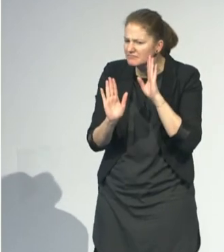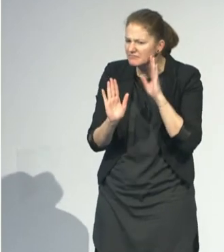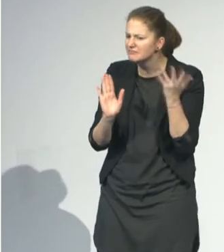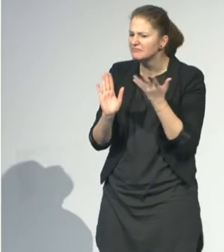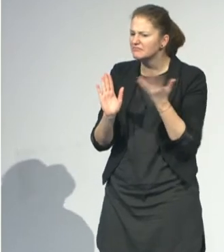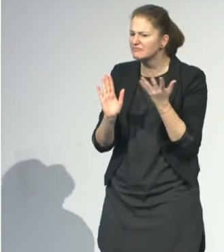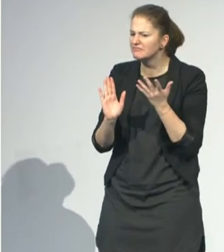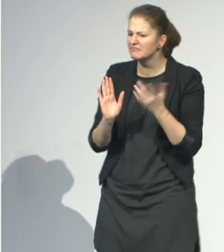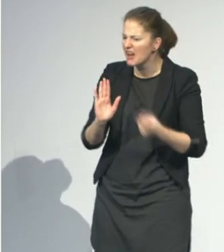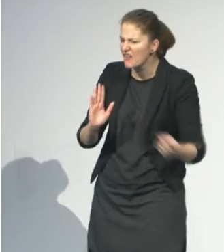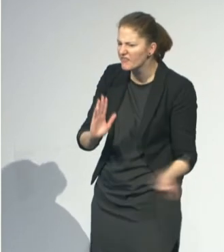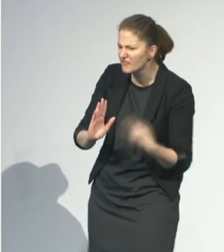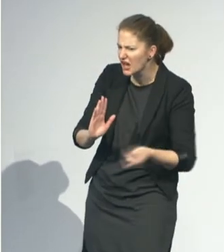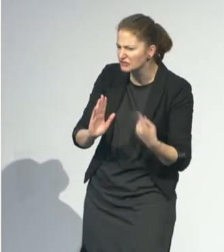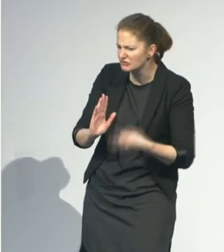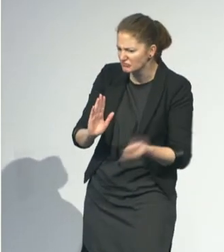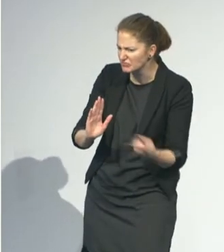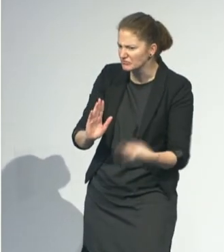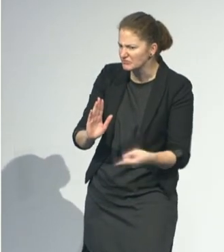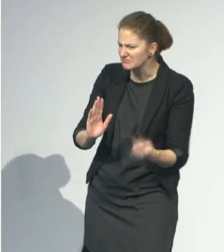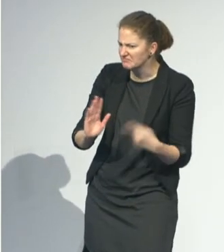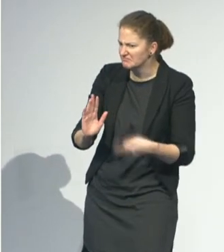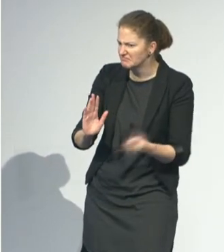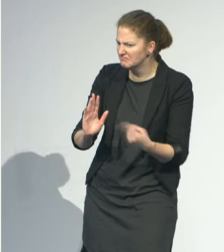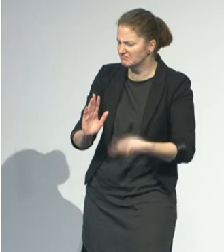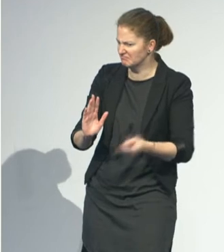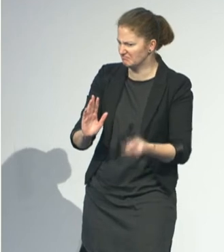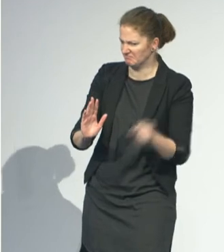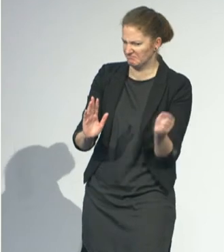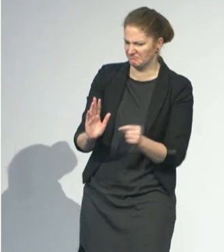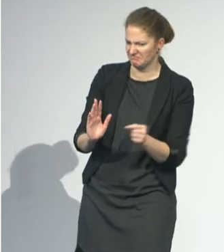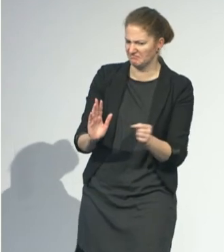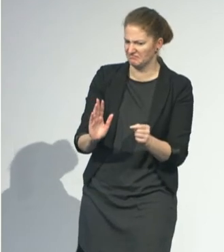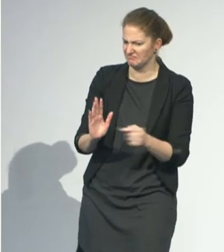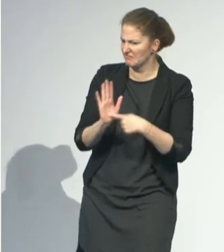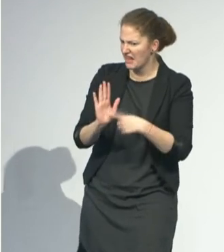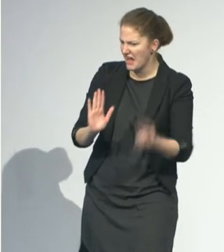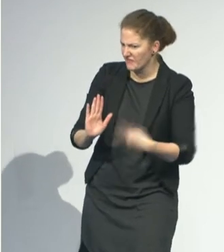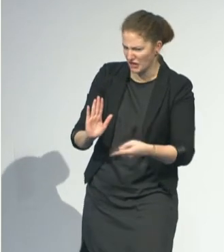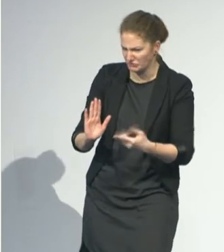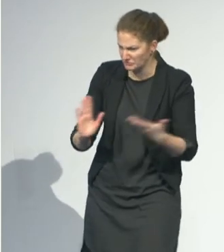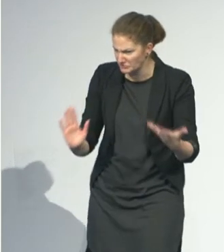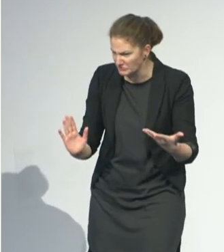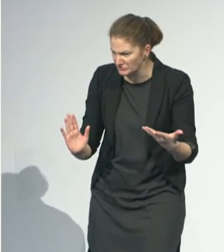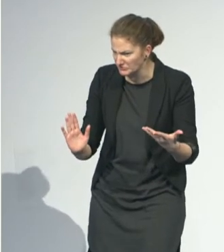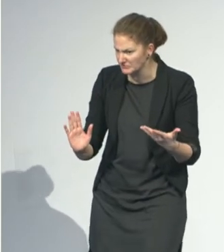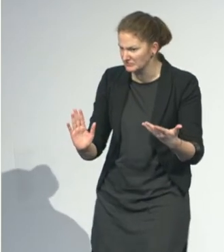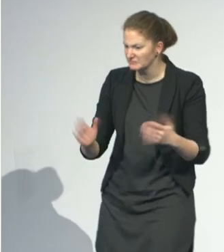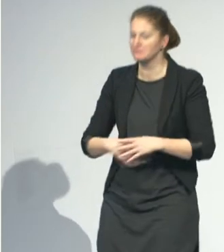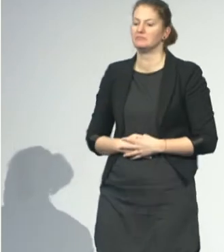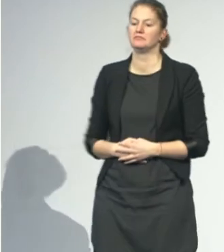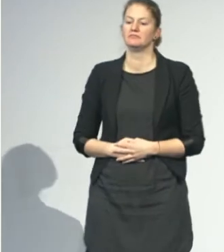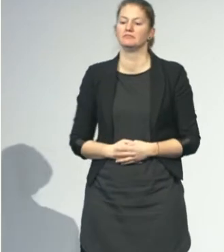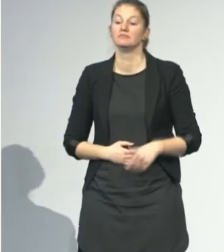laundry sector in Spain. So what we want is to demonstrate that we are not talking about inclusion, that we want